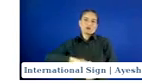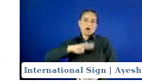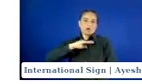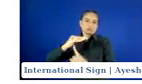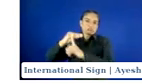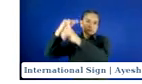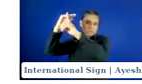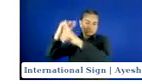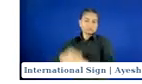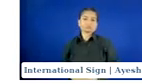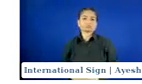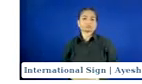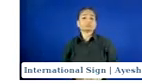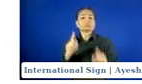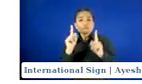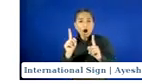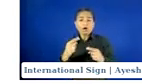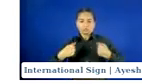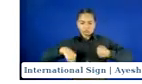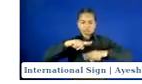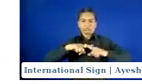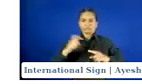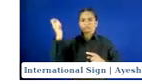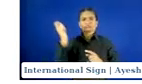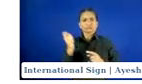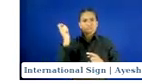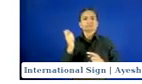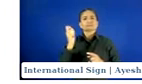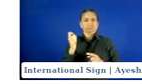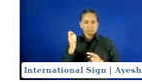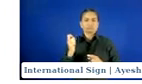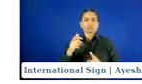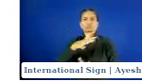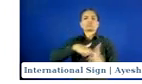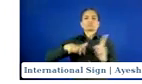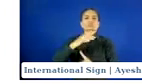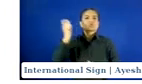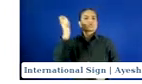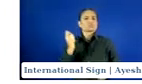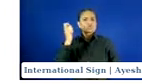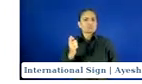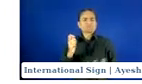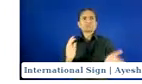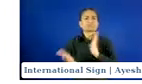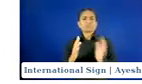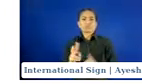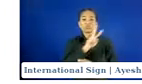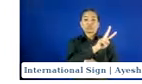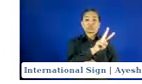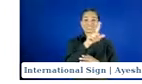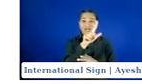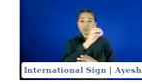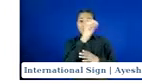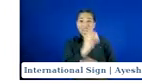27% of men. And at older age, the gap is even wider. At the age